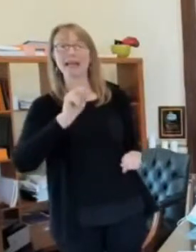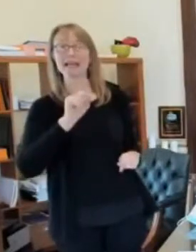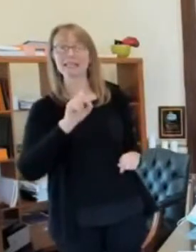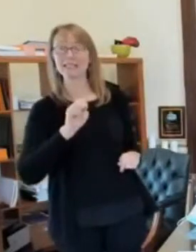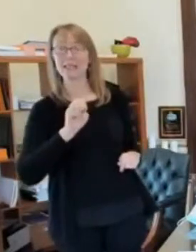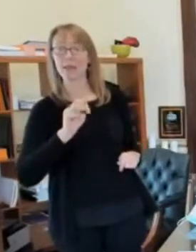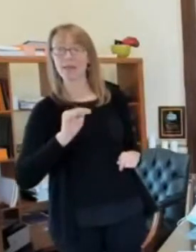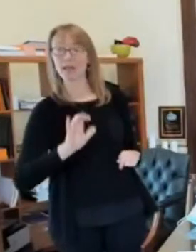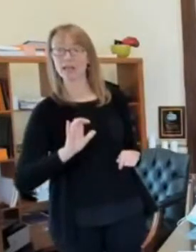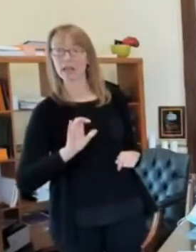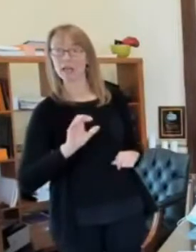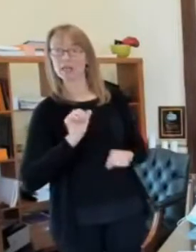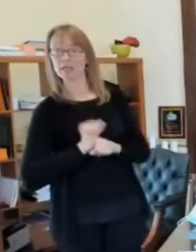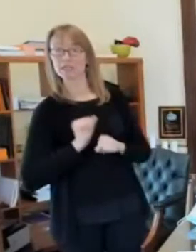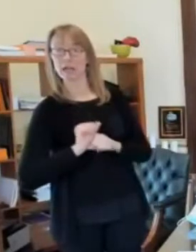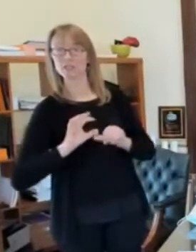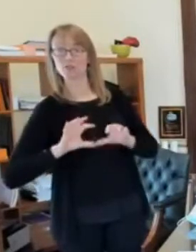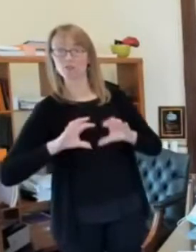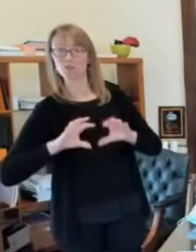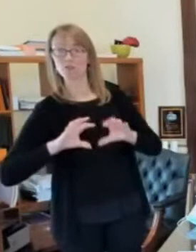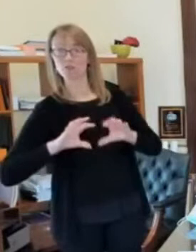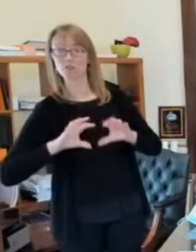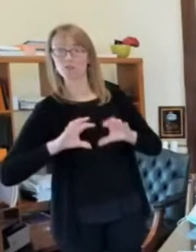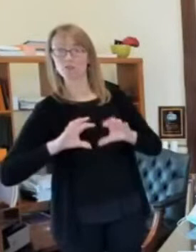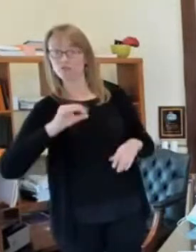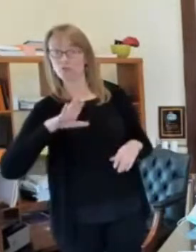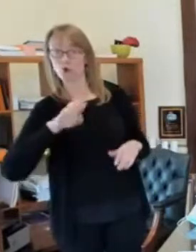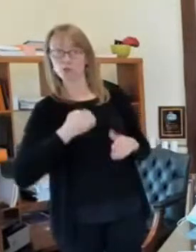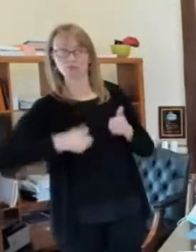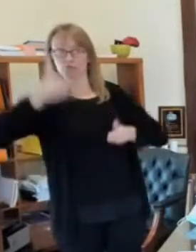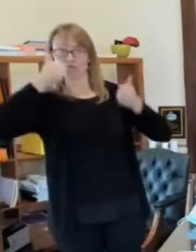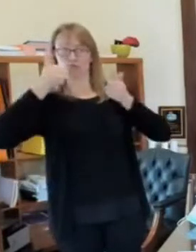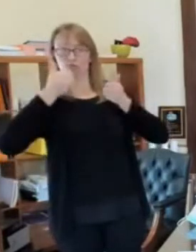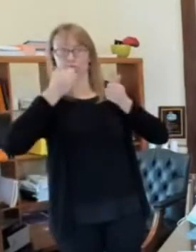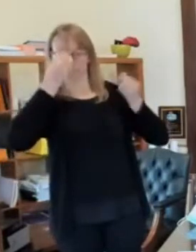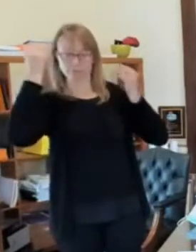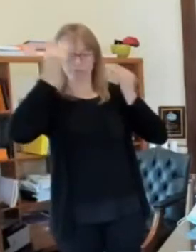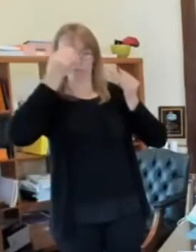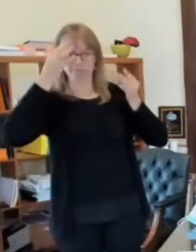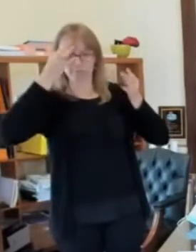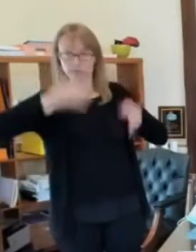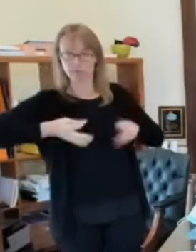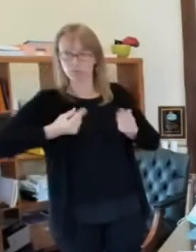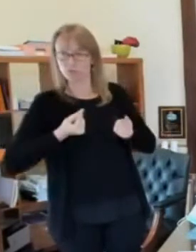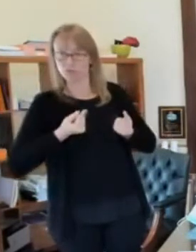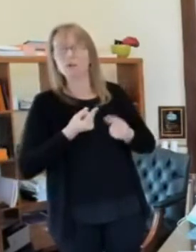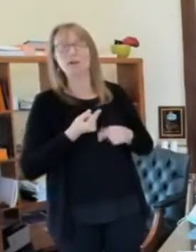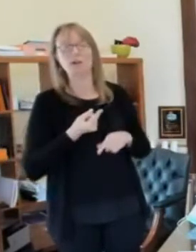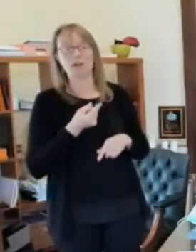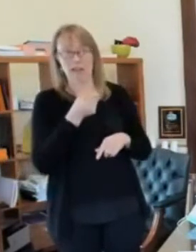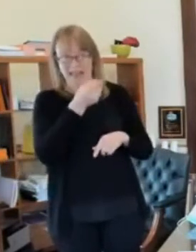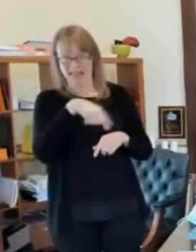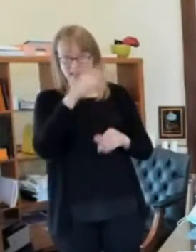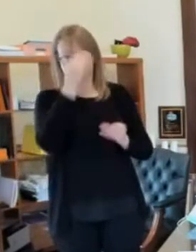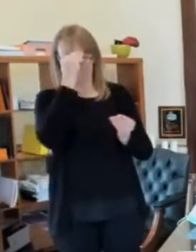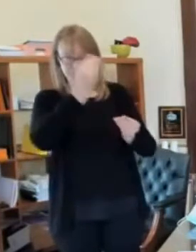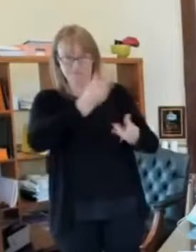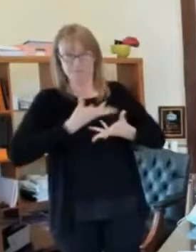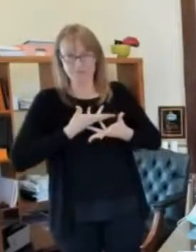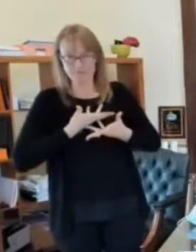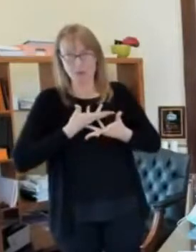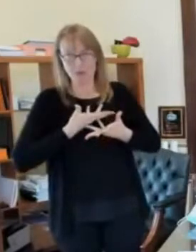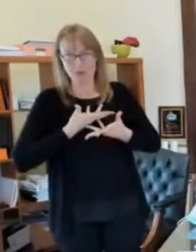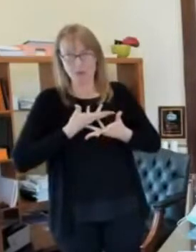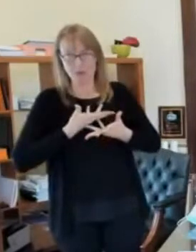the public-facing hospital employees have been invited to get the vaccine. Many of them,